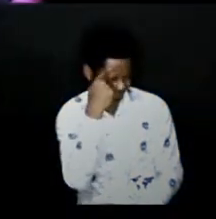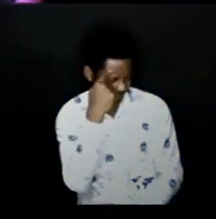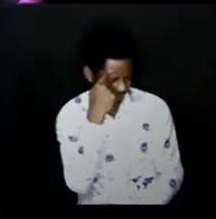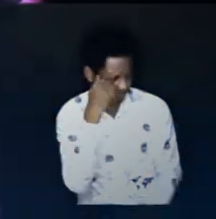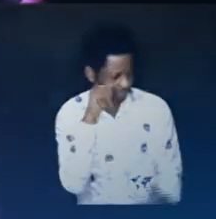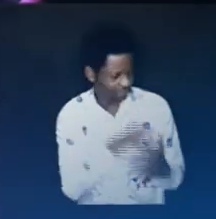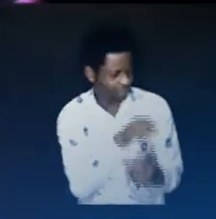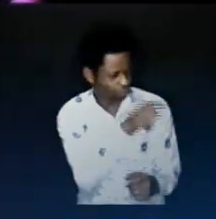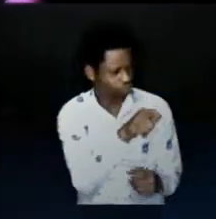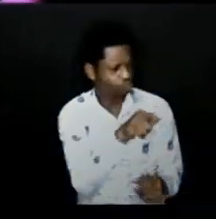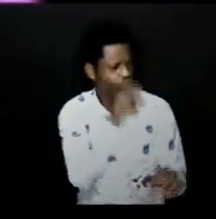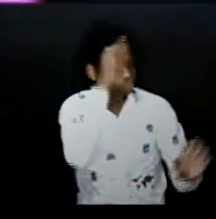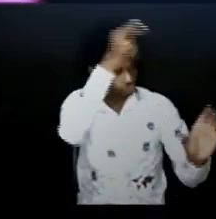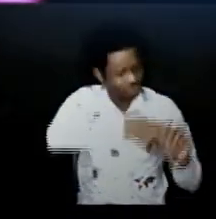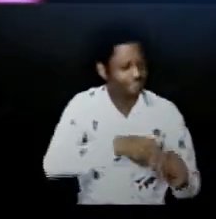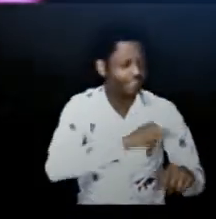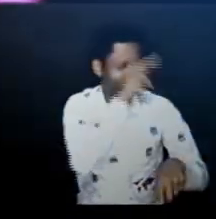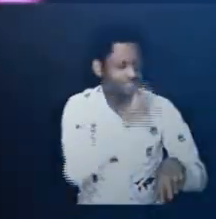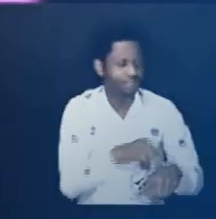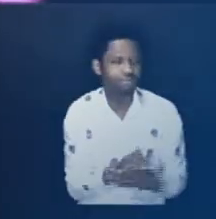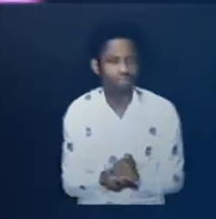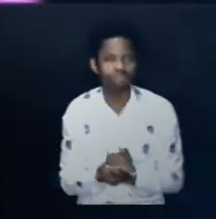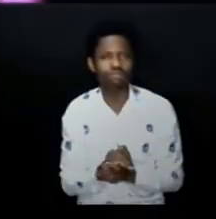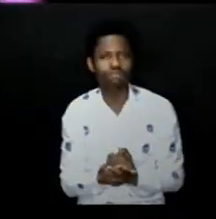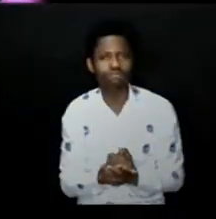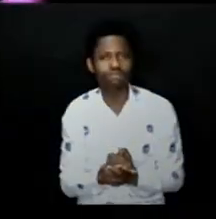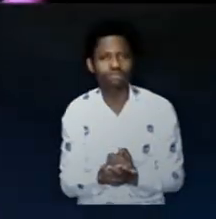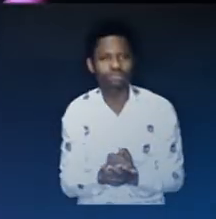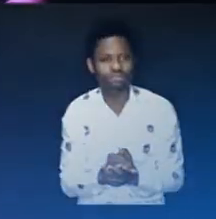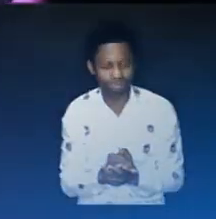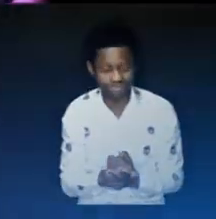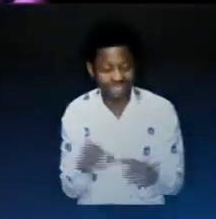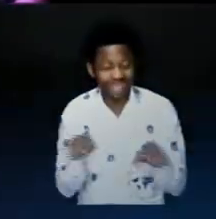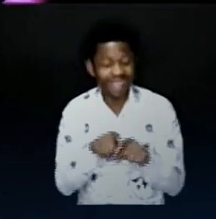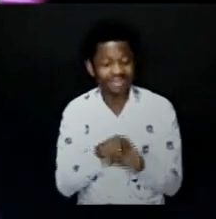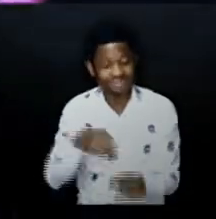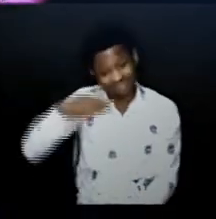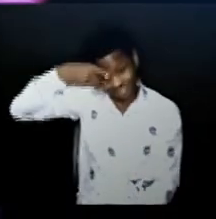as Daniel and Nebuchadnezzar, Nehemiah teaches.